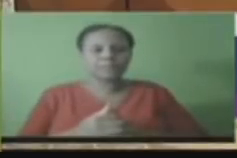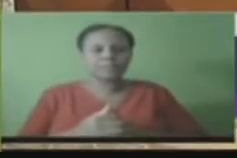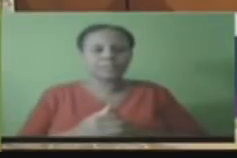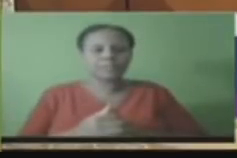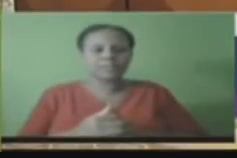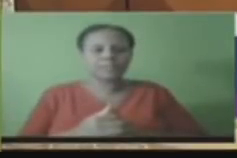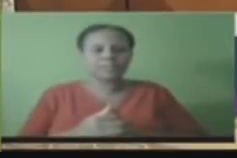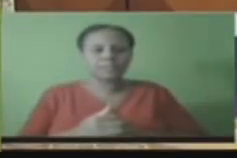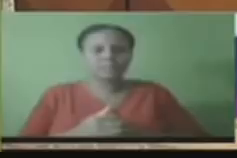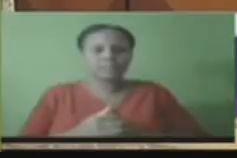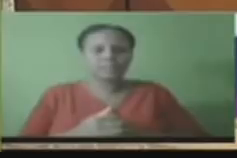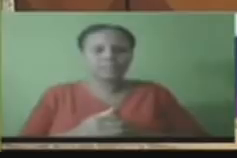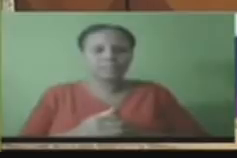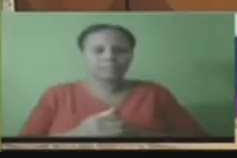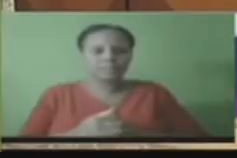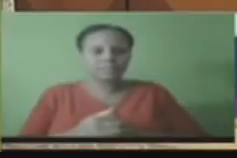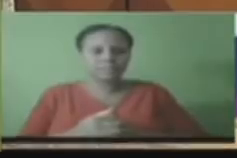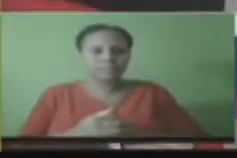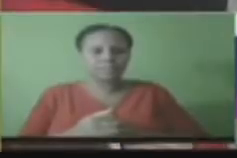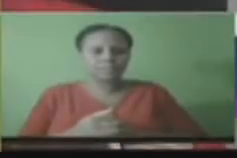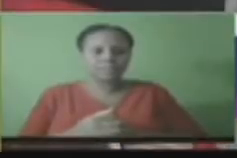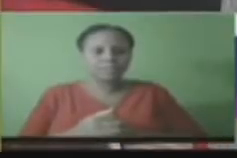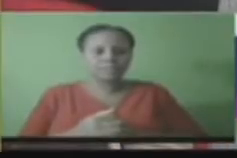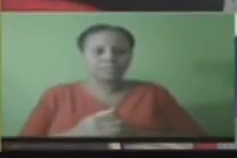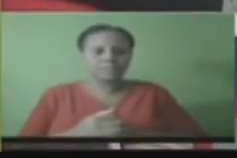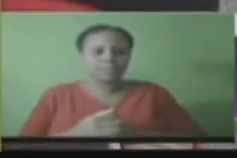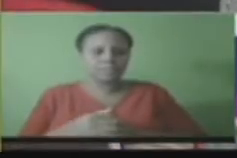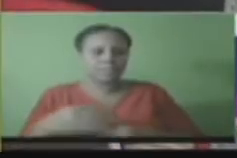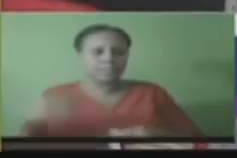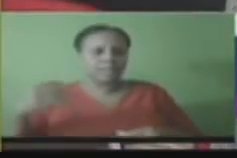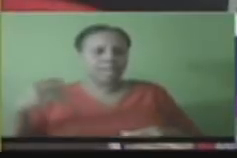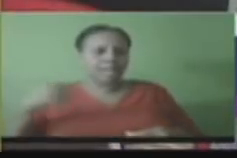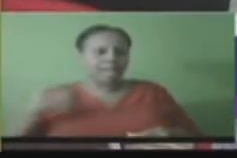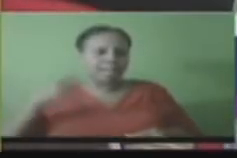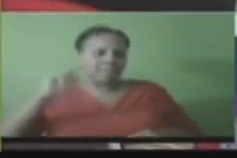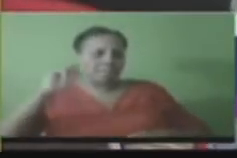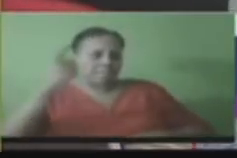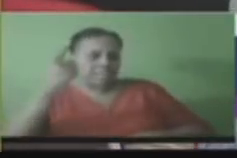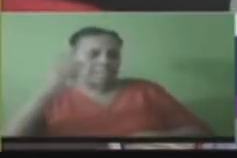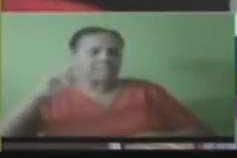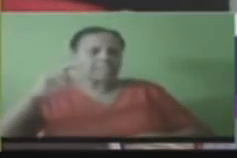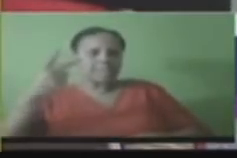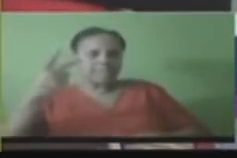So what is the process then if you get COVID in between the shots?